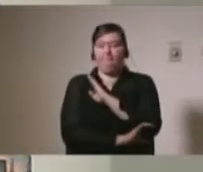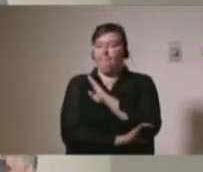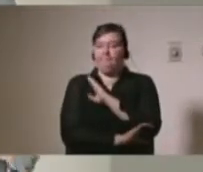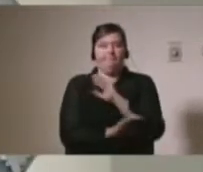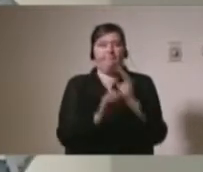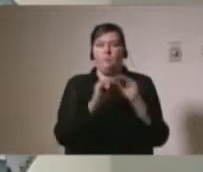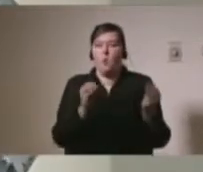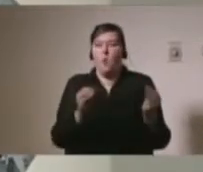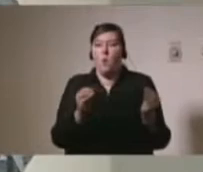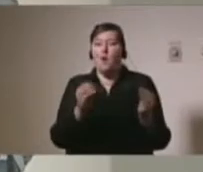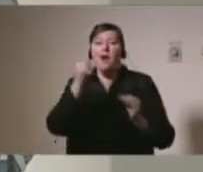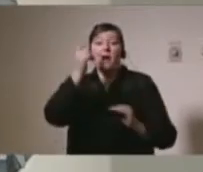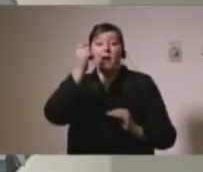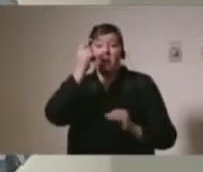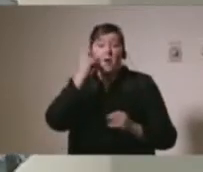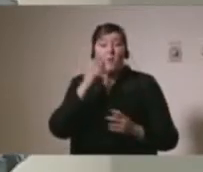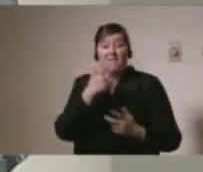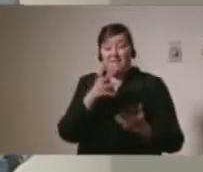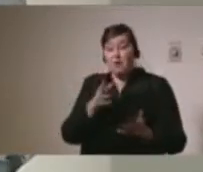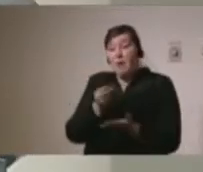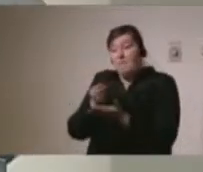these services.